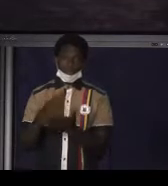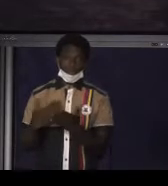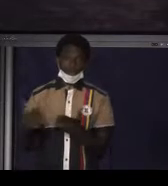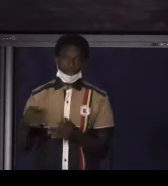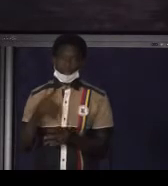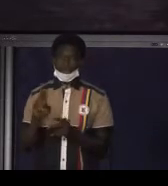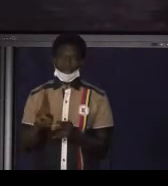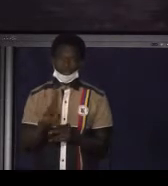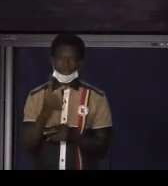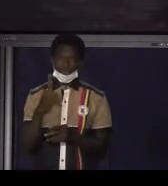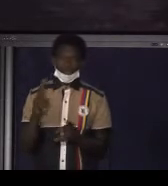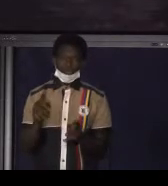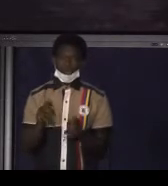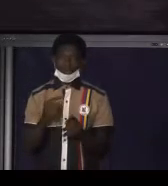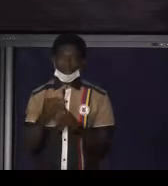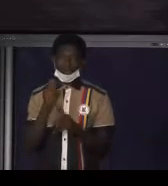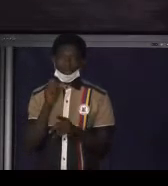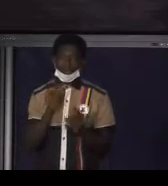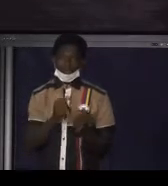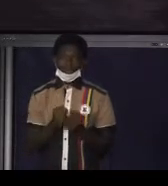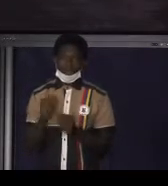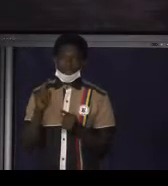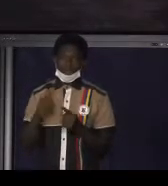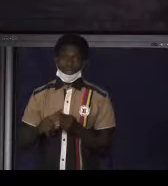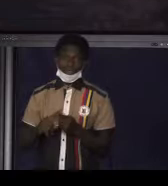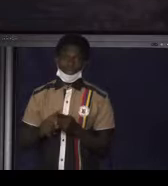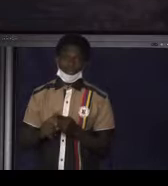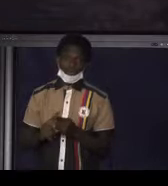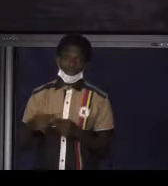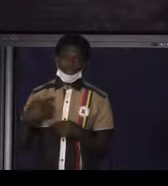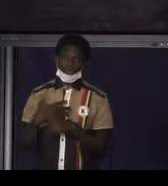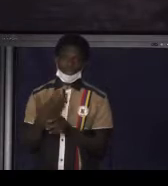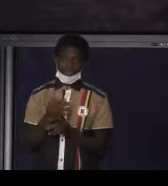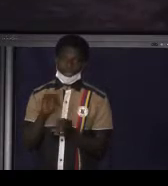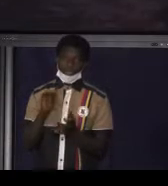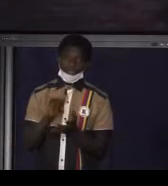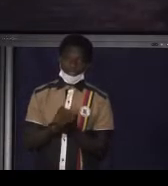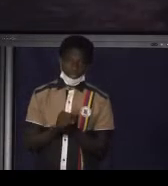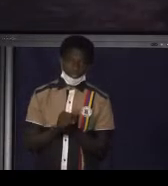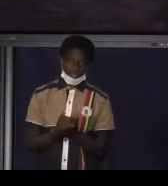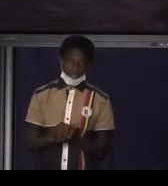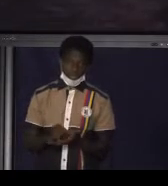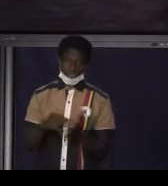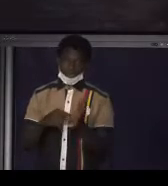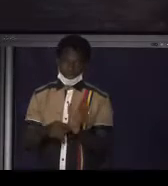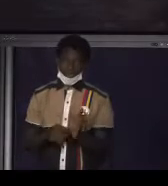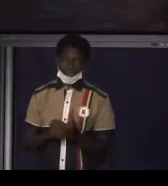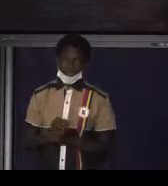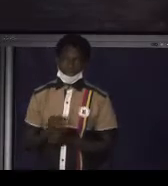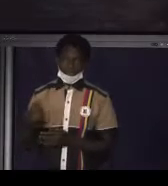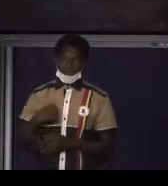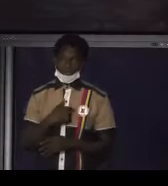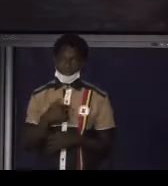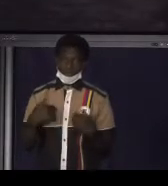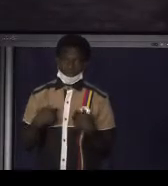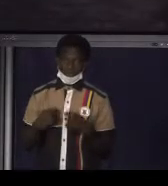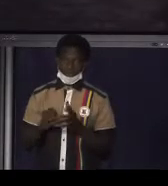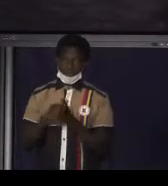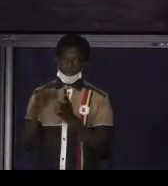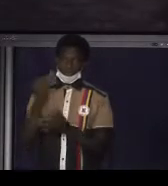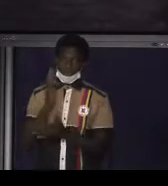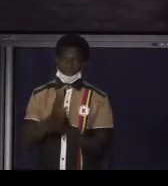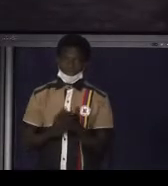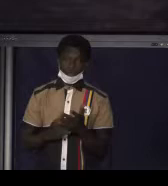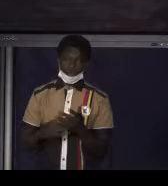together to create that desired emphasis or emphasis. So we have examples